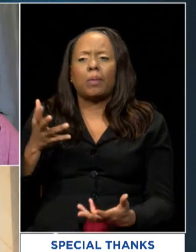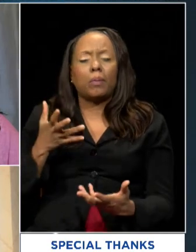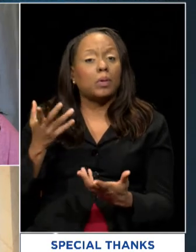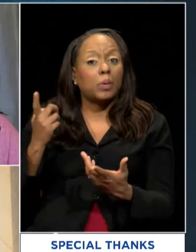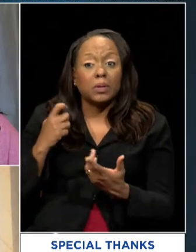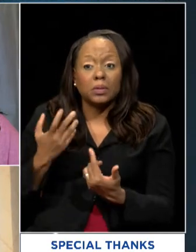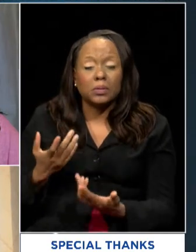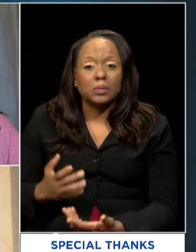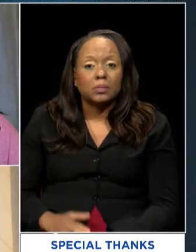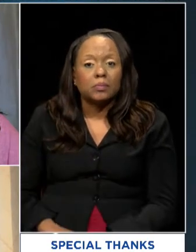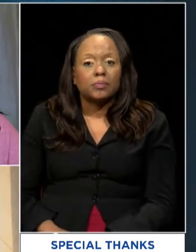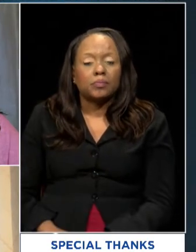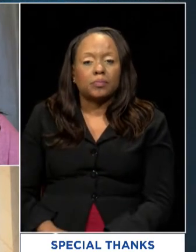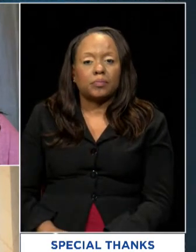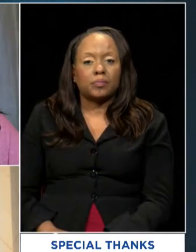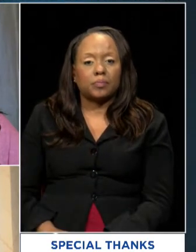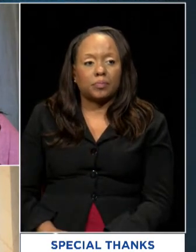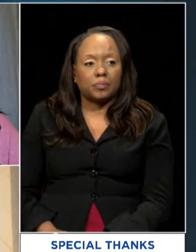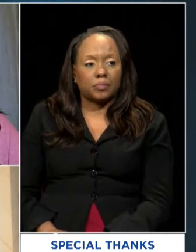What amount, how much amount